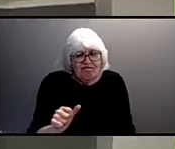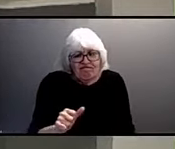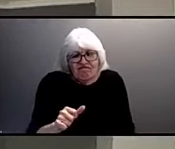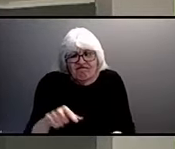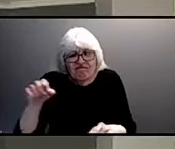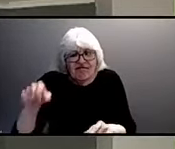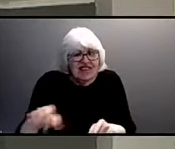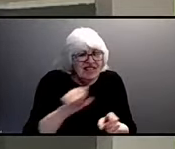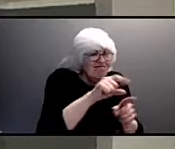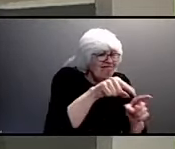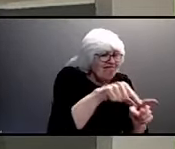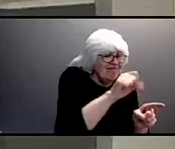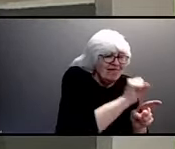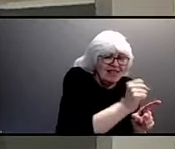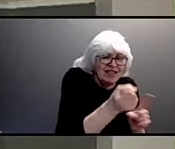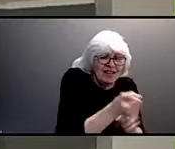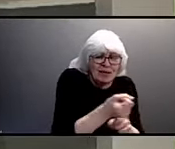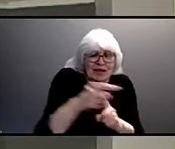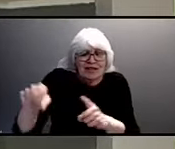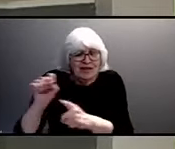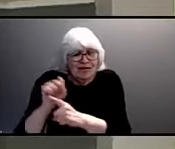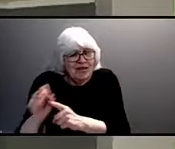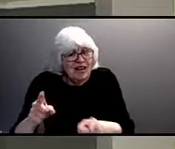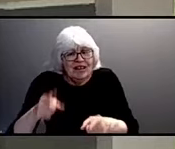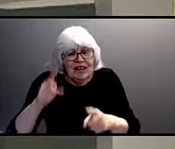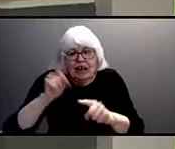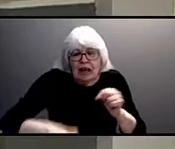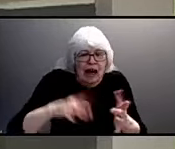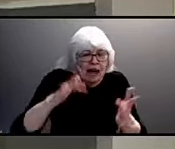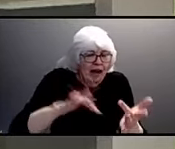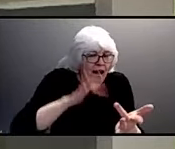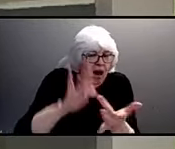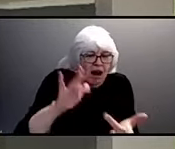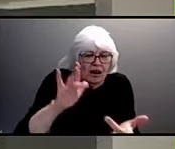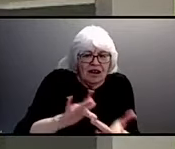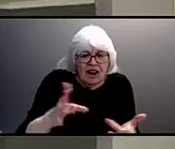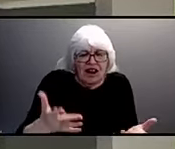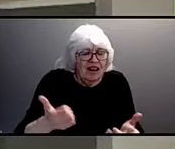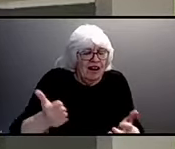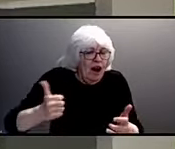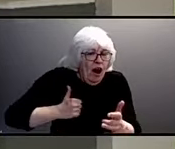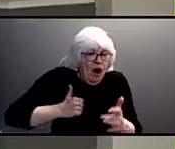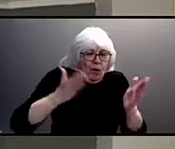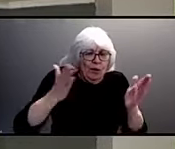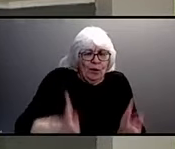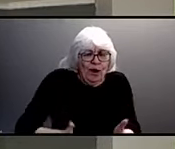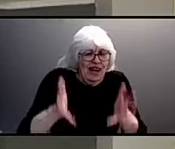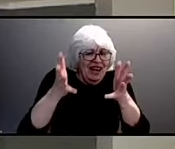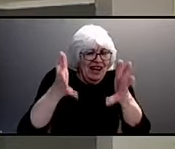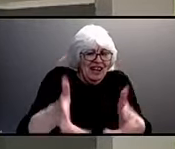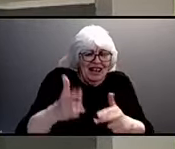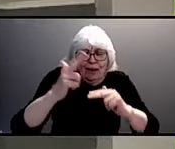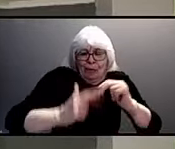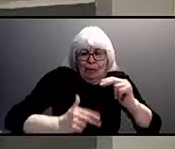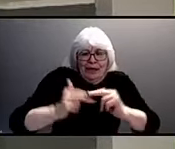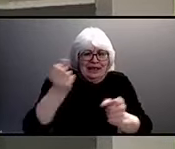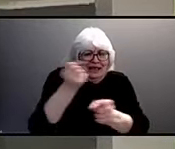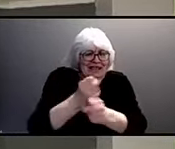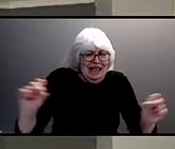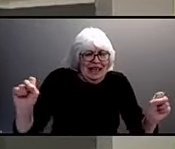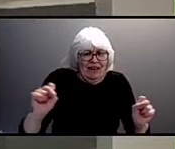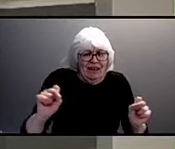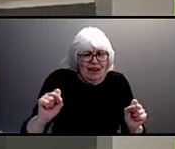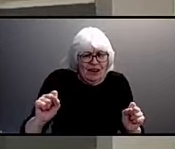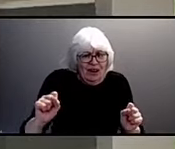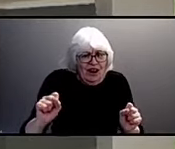homeowner, and we cannot leave those buildings unsafe, whether that's taking down a wall that's, you know, maybe going